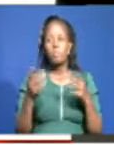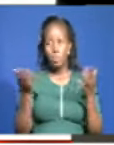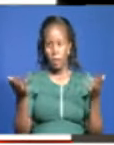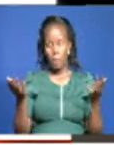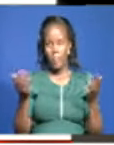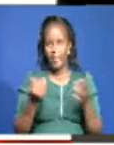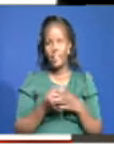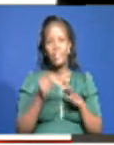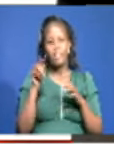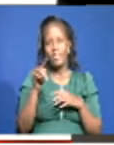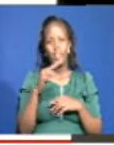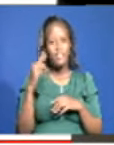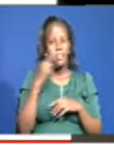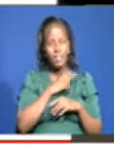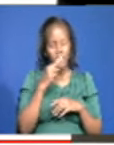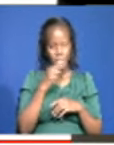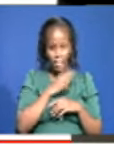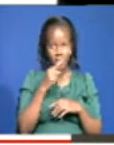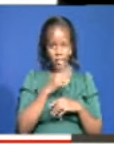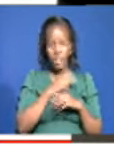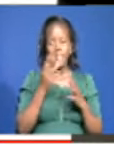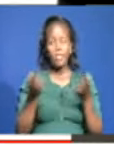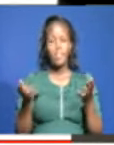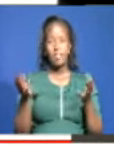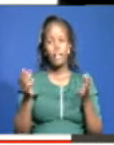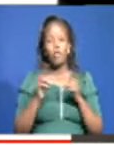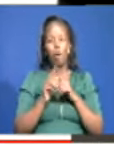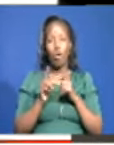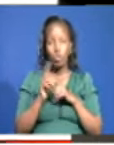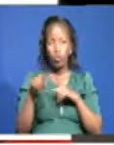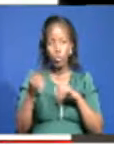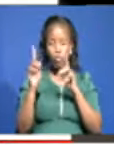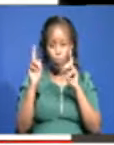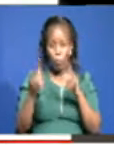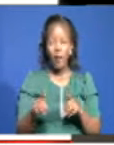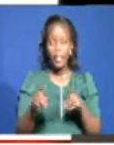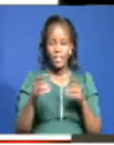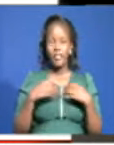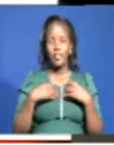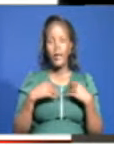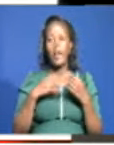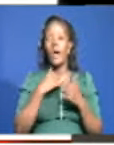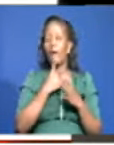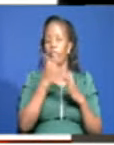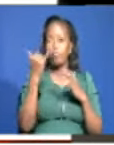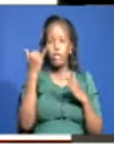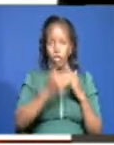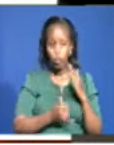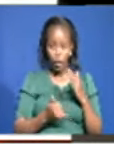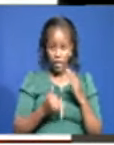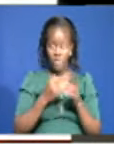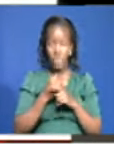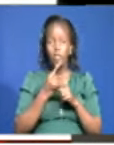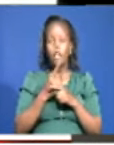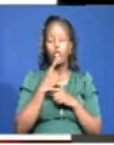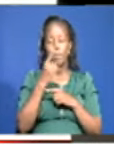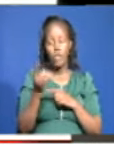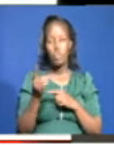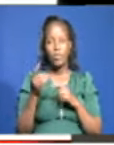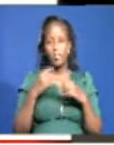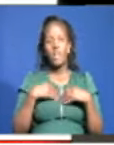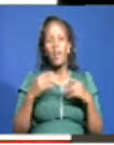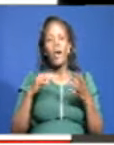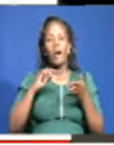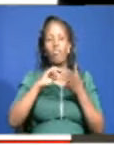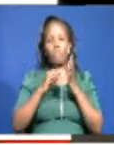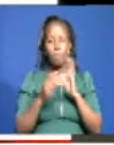rather risky undertaking, and you need to have that insurance to make sure that you complete the project, to